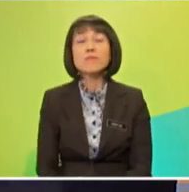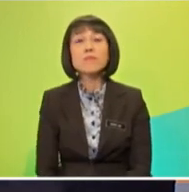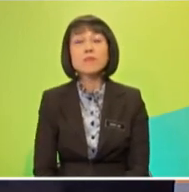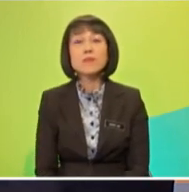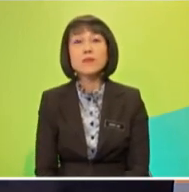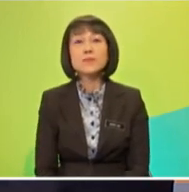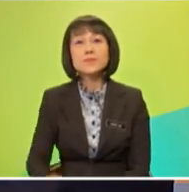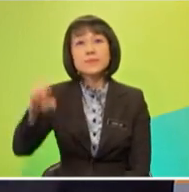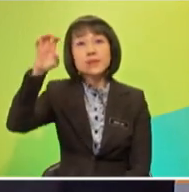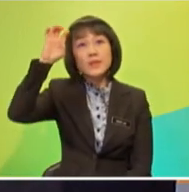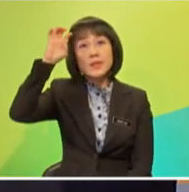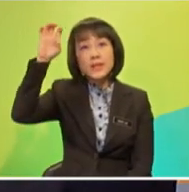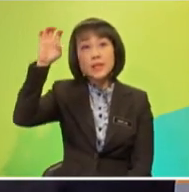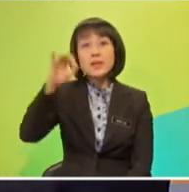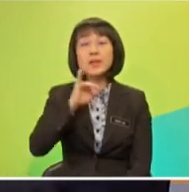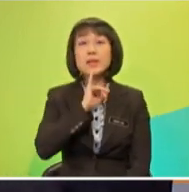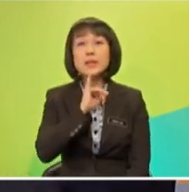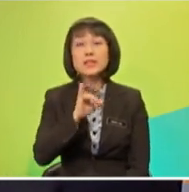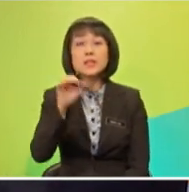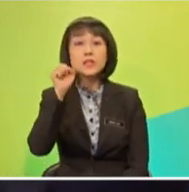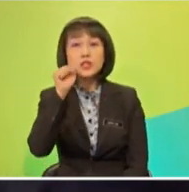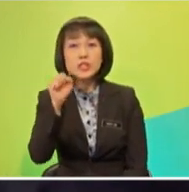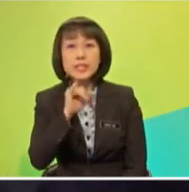she's doing the action.